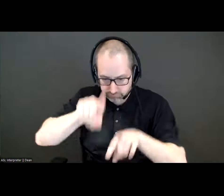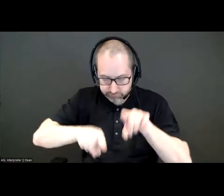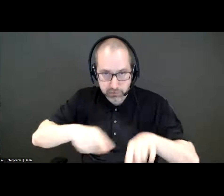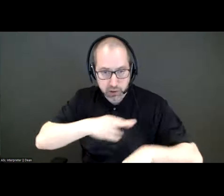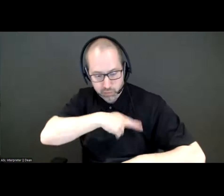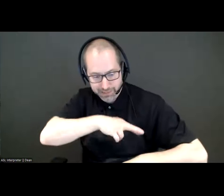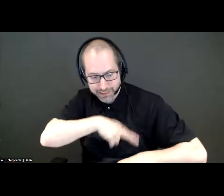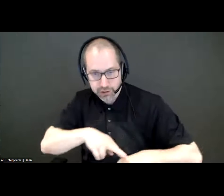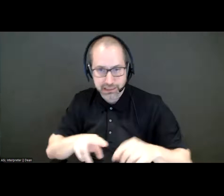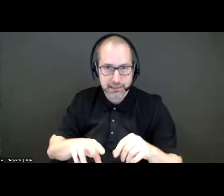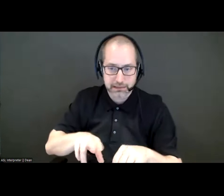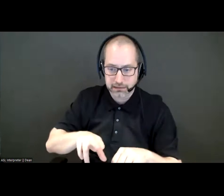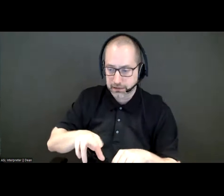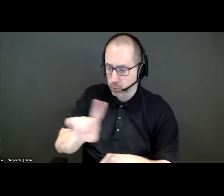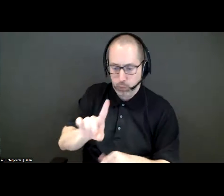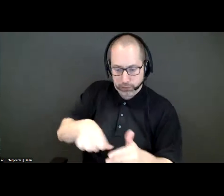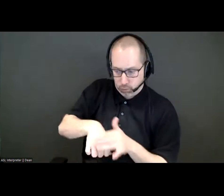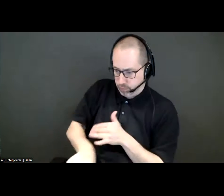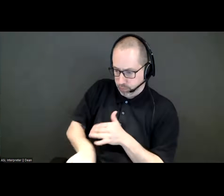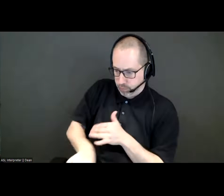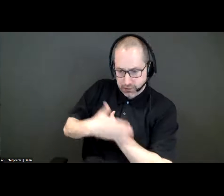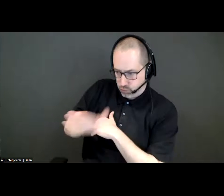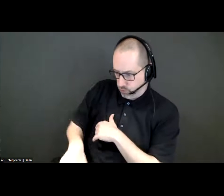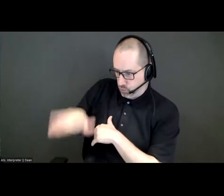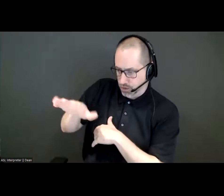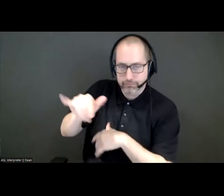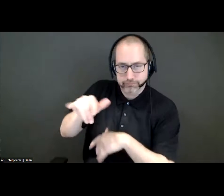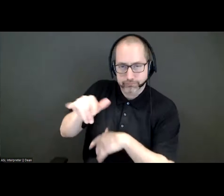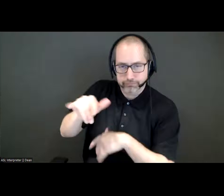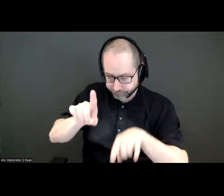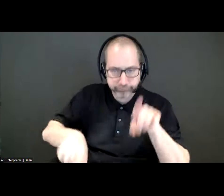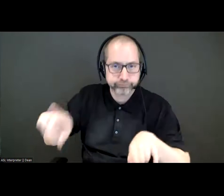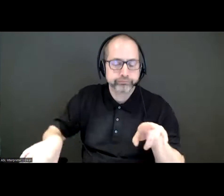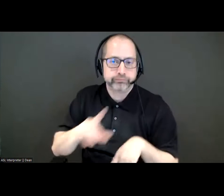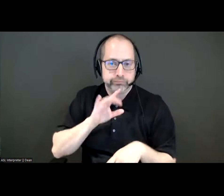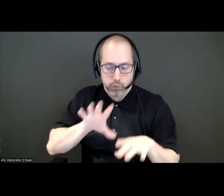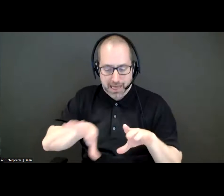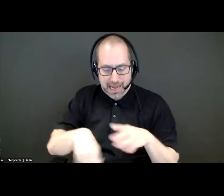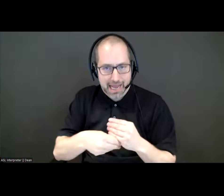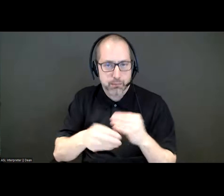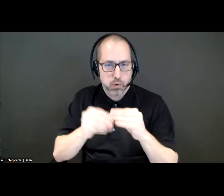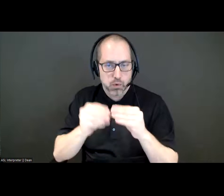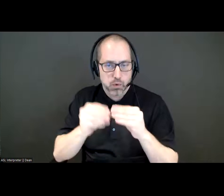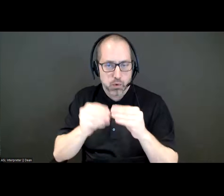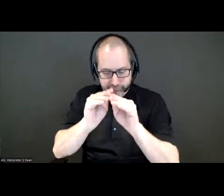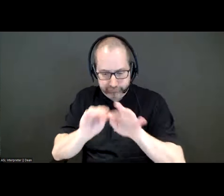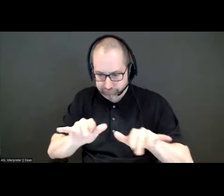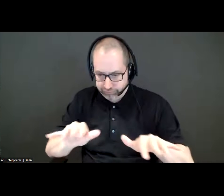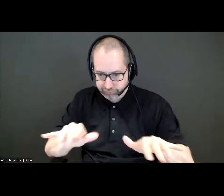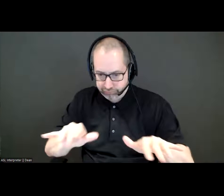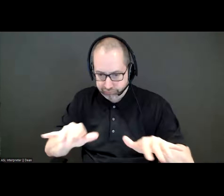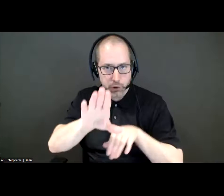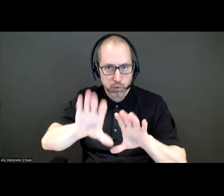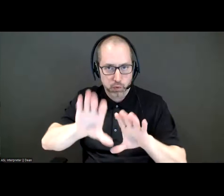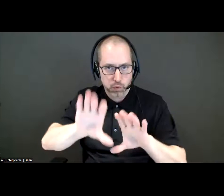religions and nationality and whatnot, all of those will add diversity to your group. So you have the